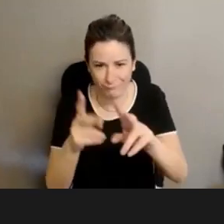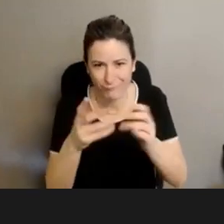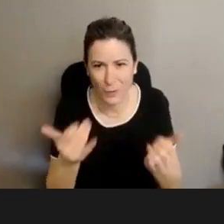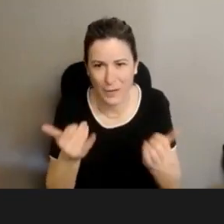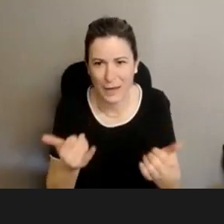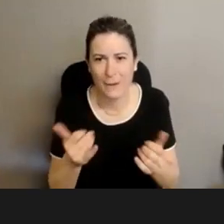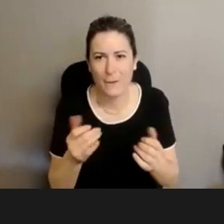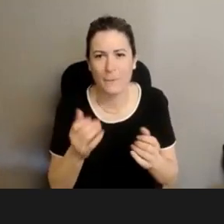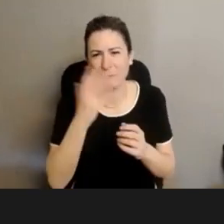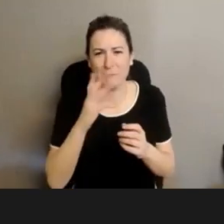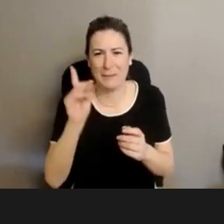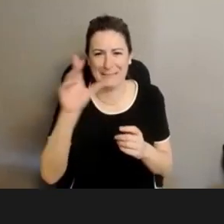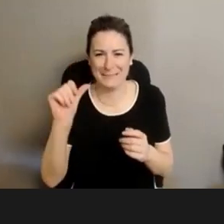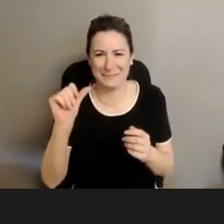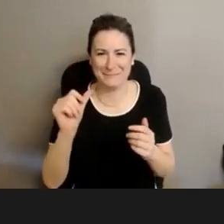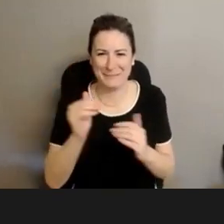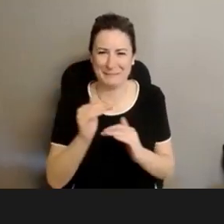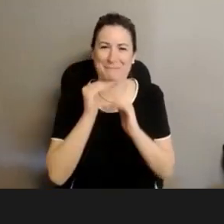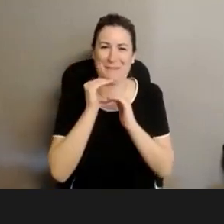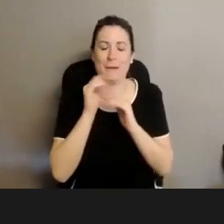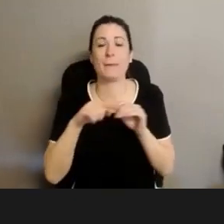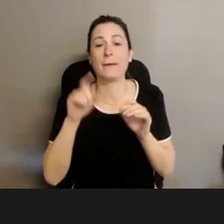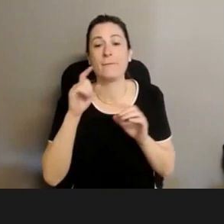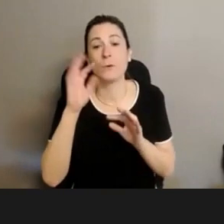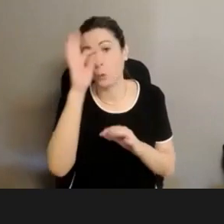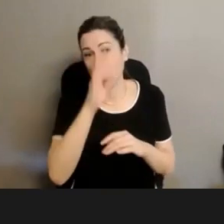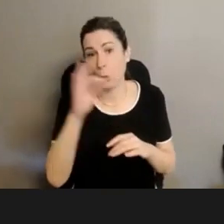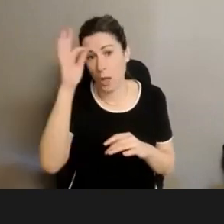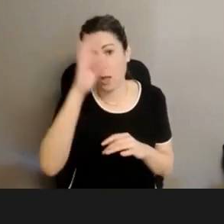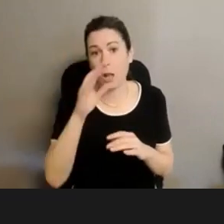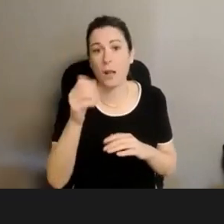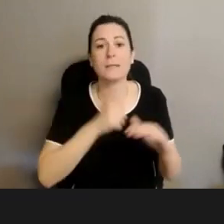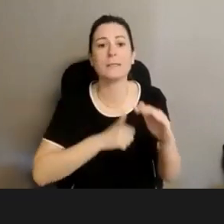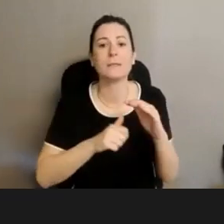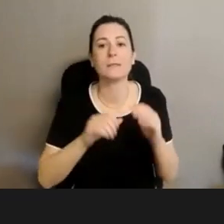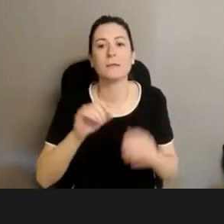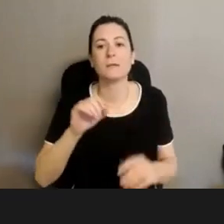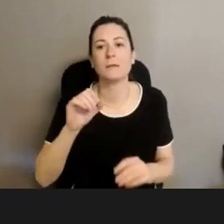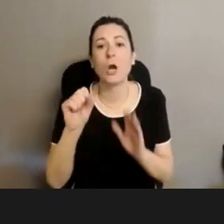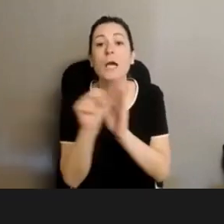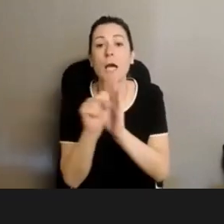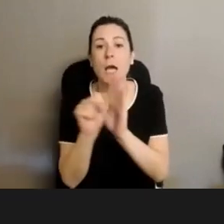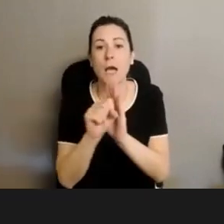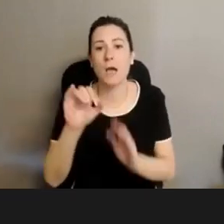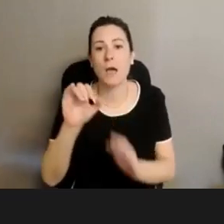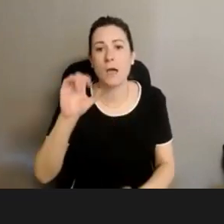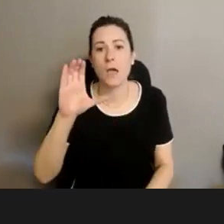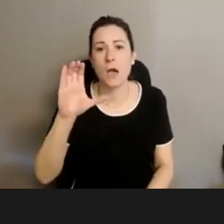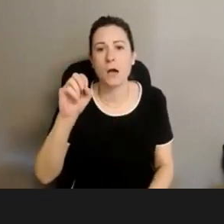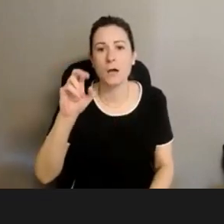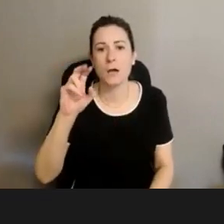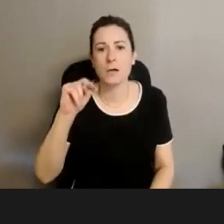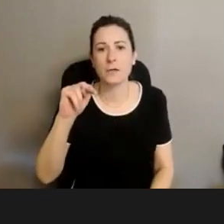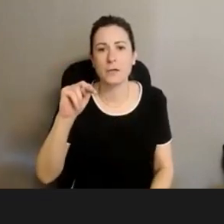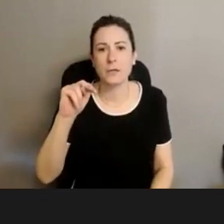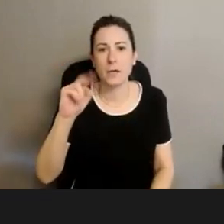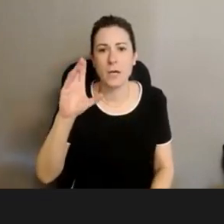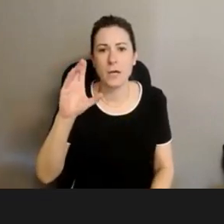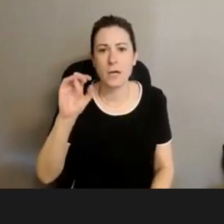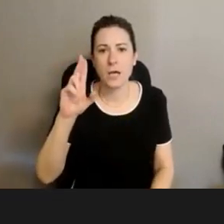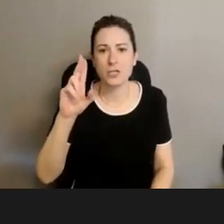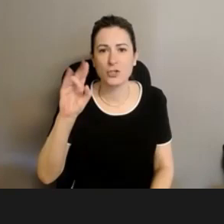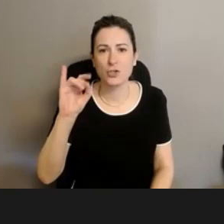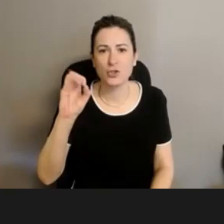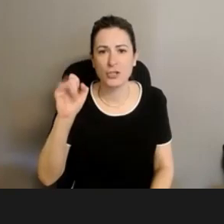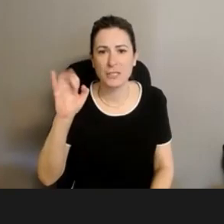to Google it, it's under concussion. And there is a very striking PSA that goes along with it.